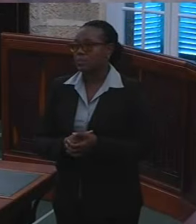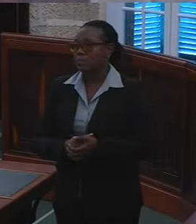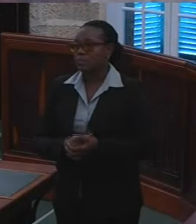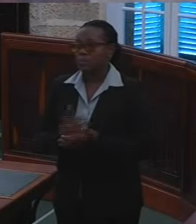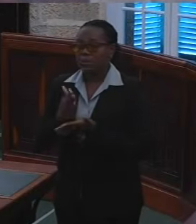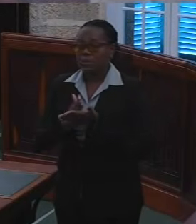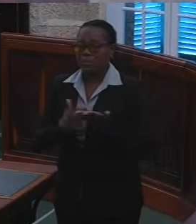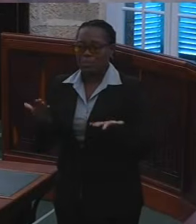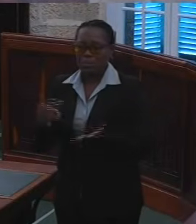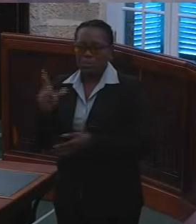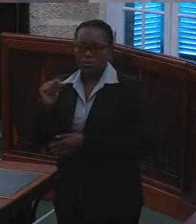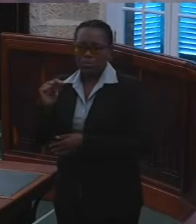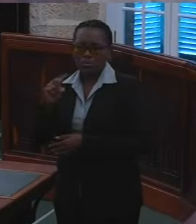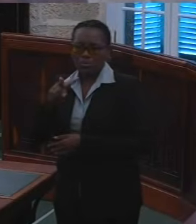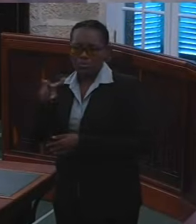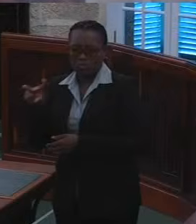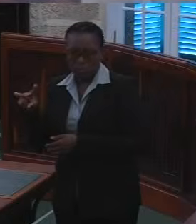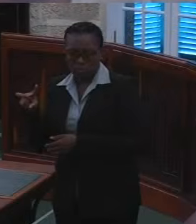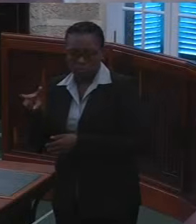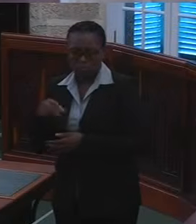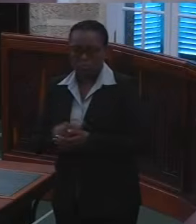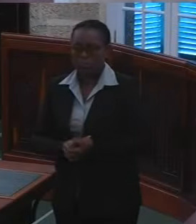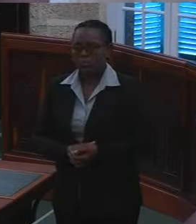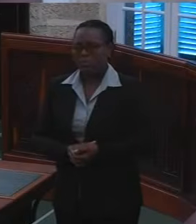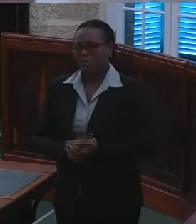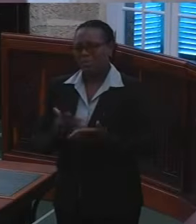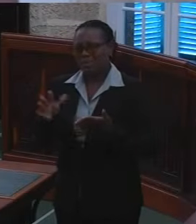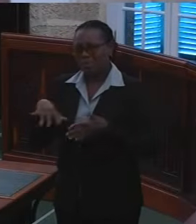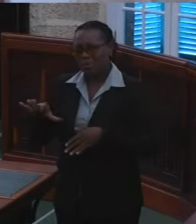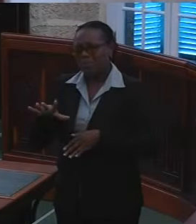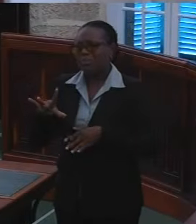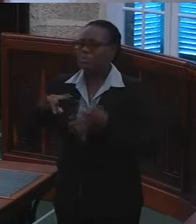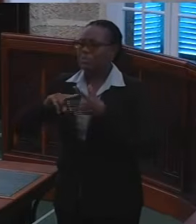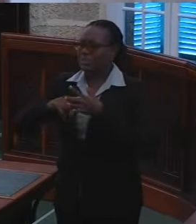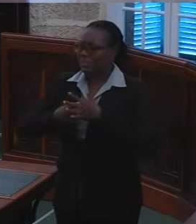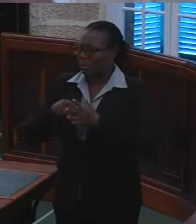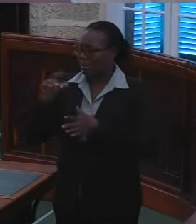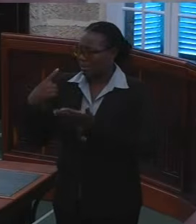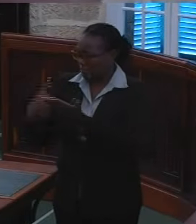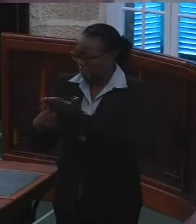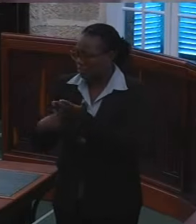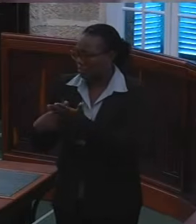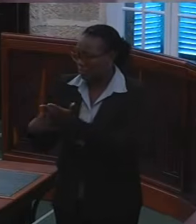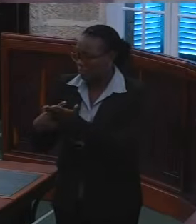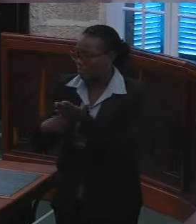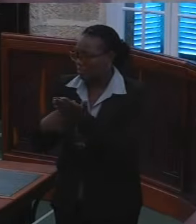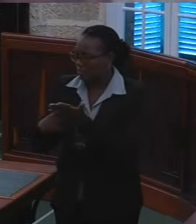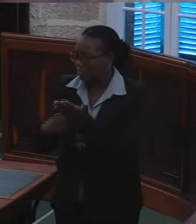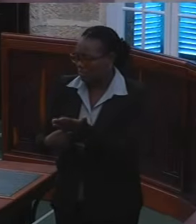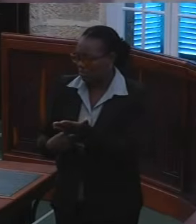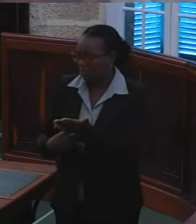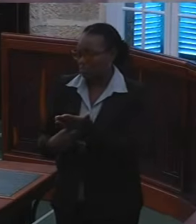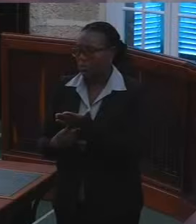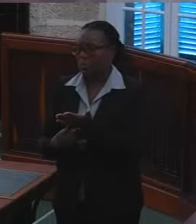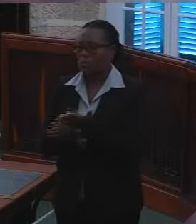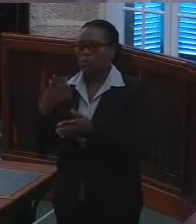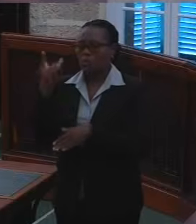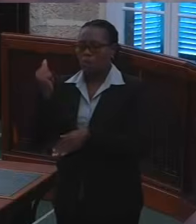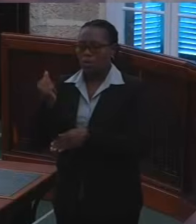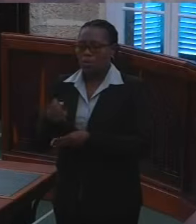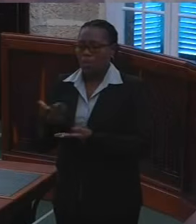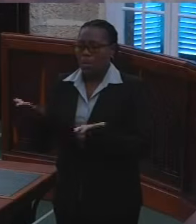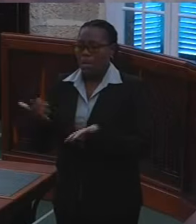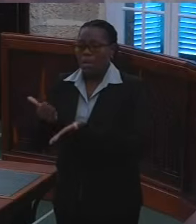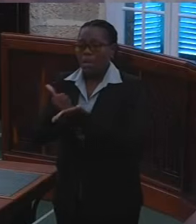in 2022 or so. And he started that conversation because what informs legislation